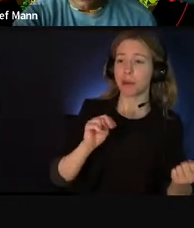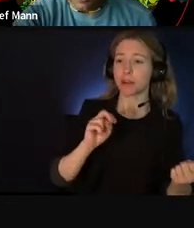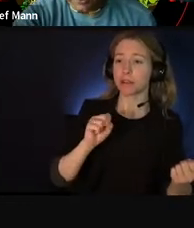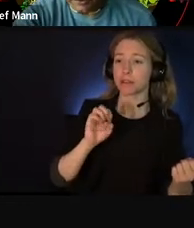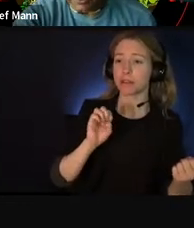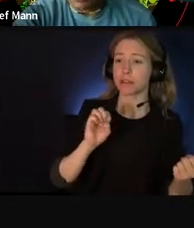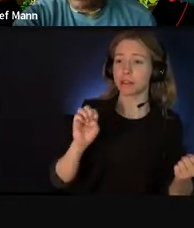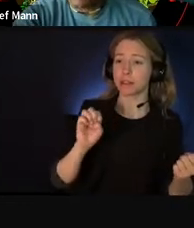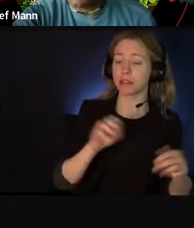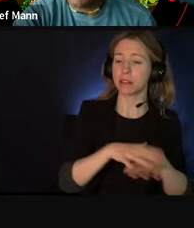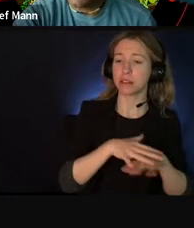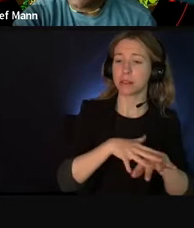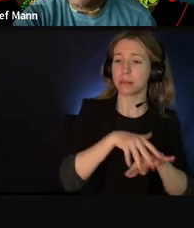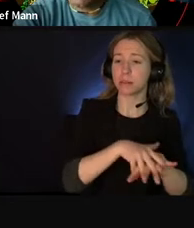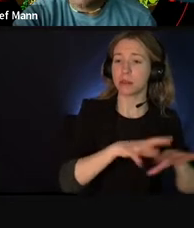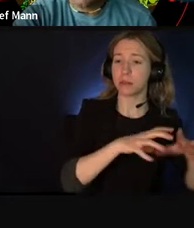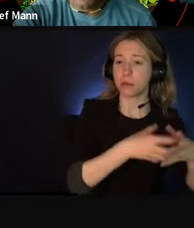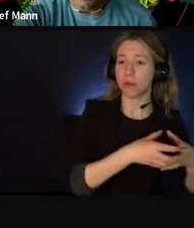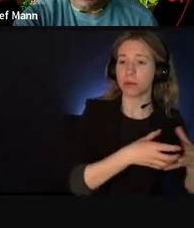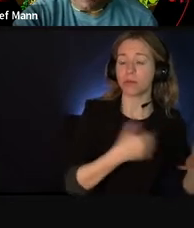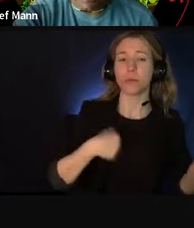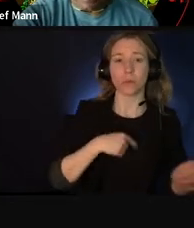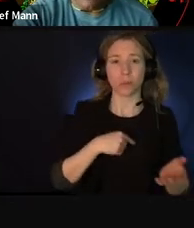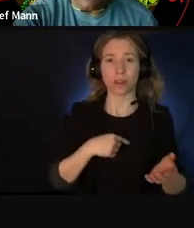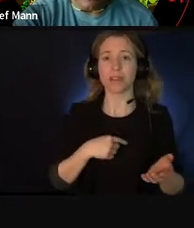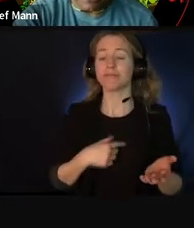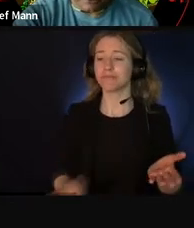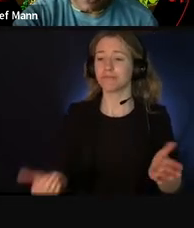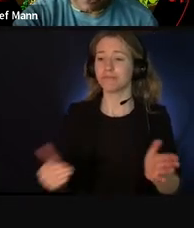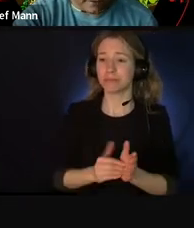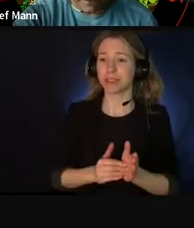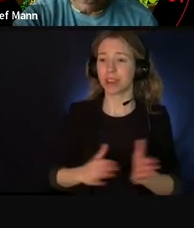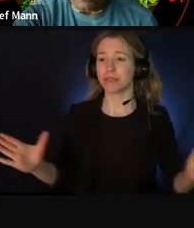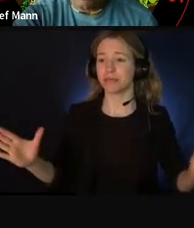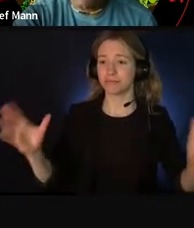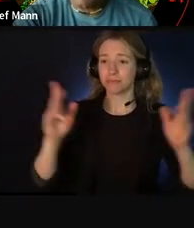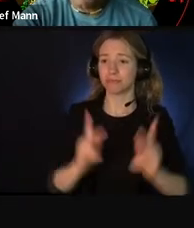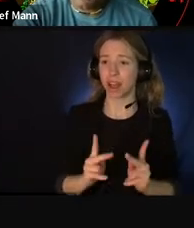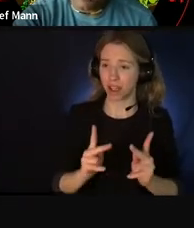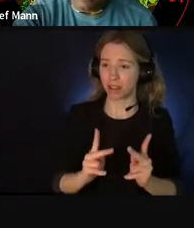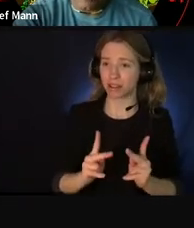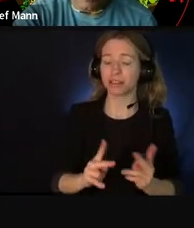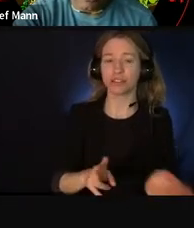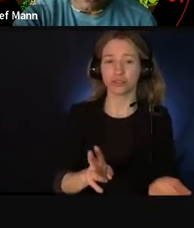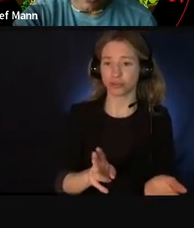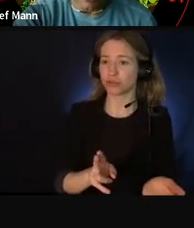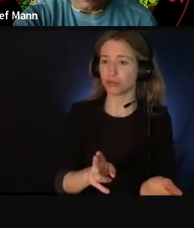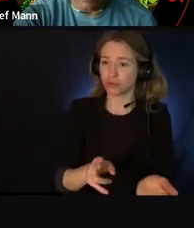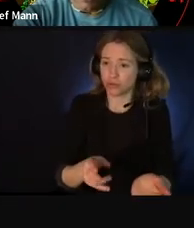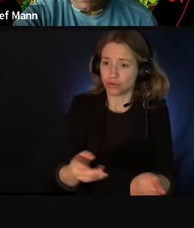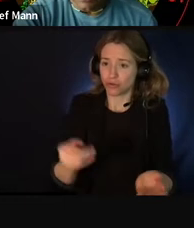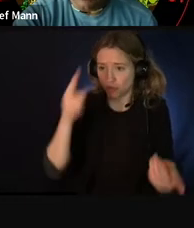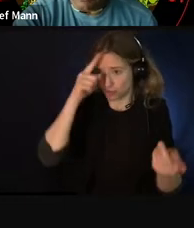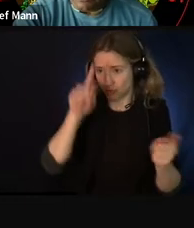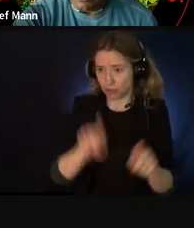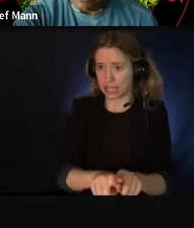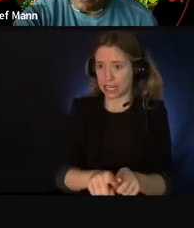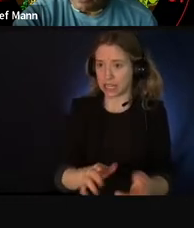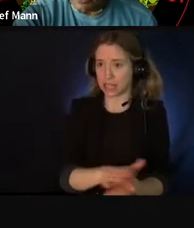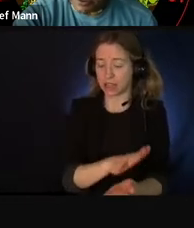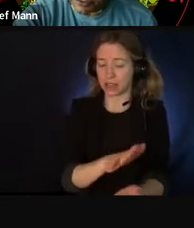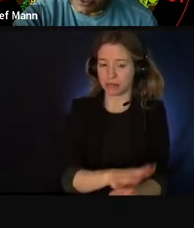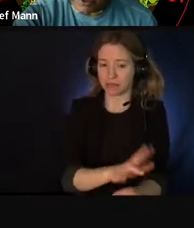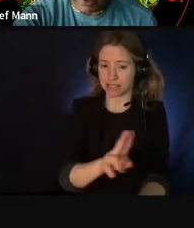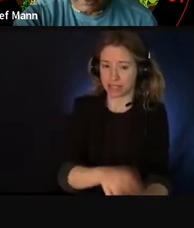ourselves and the English and the Dutch. And we do this every single year. This year, I believe it will